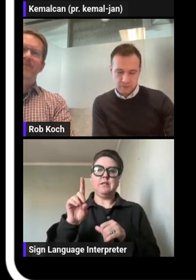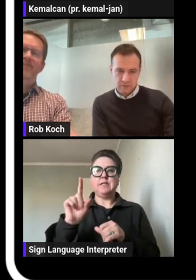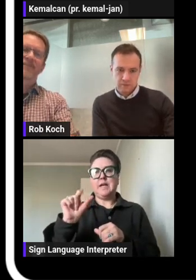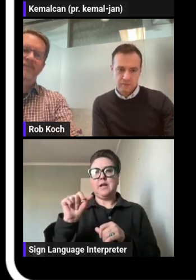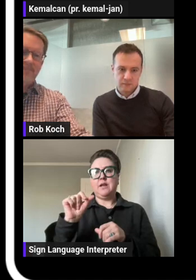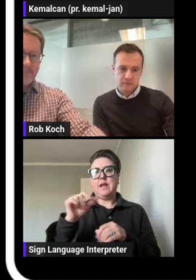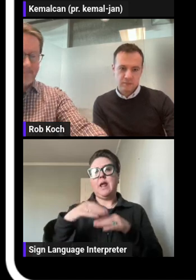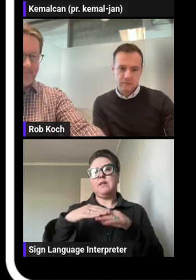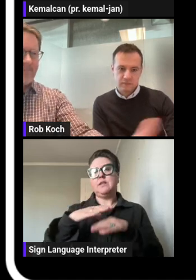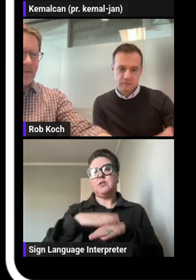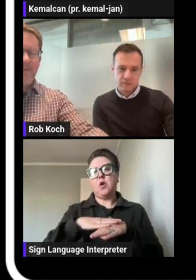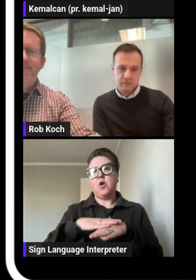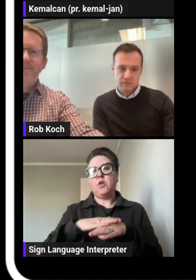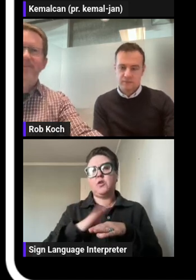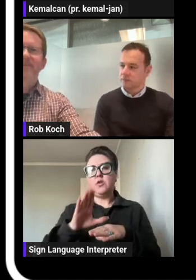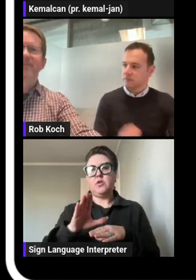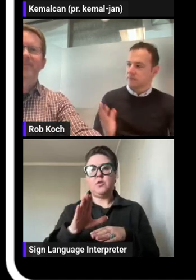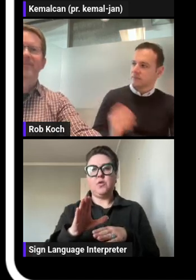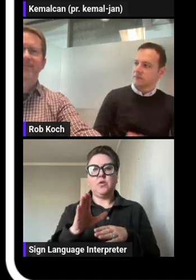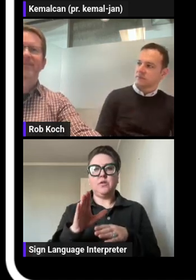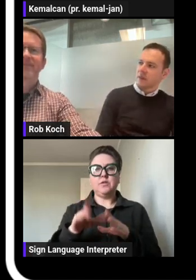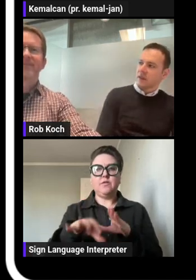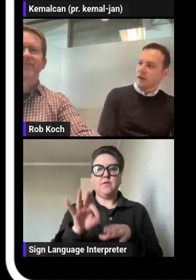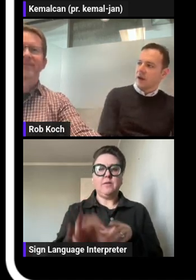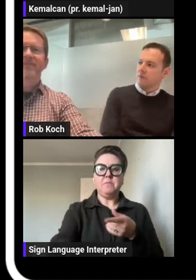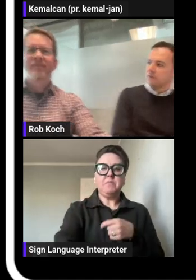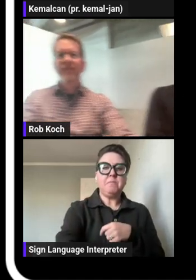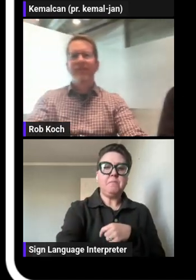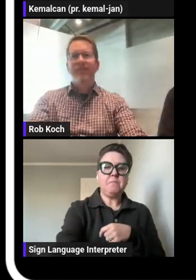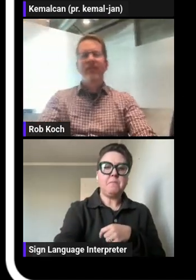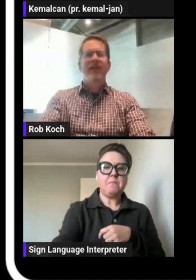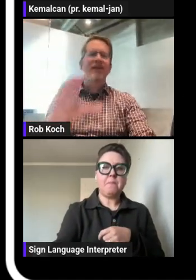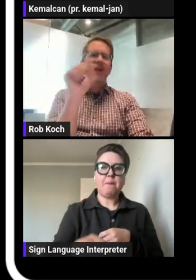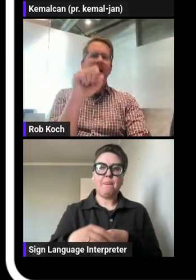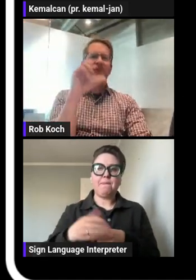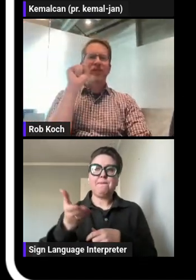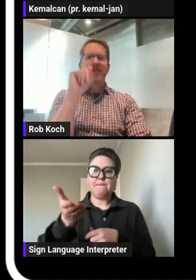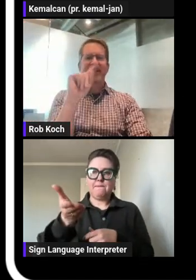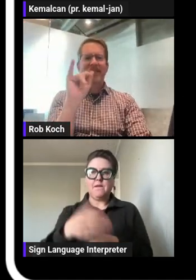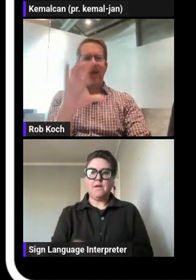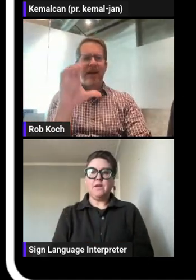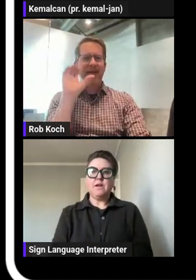on your outings to find data? Would you like to take that?